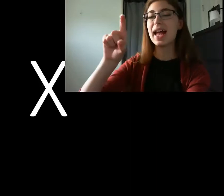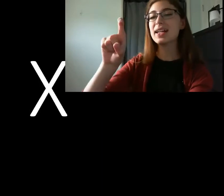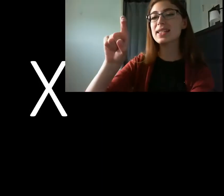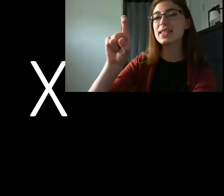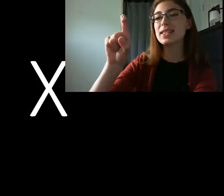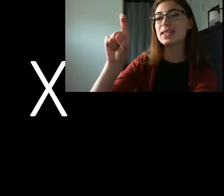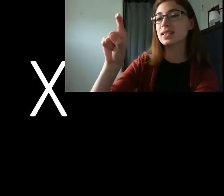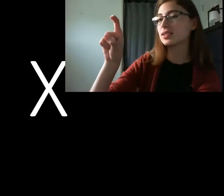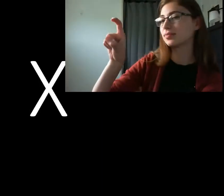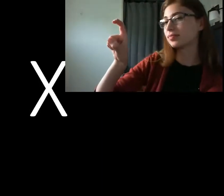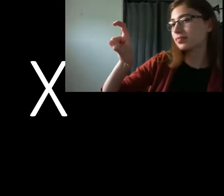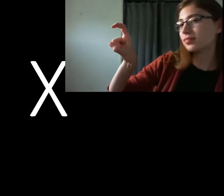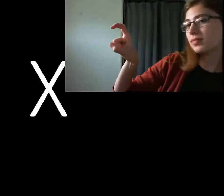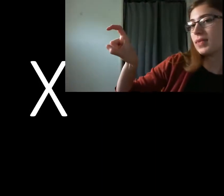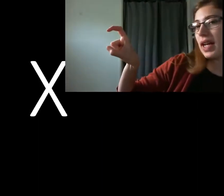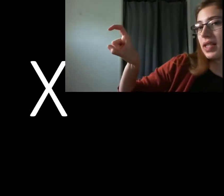X,